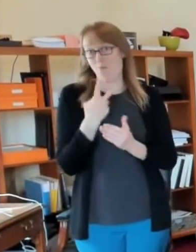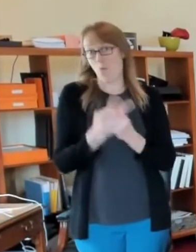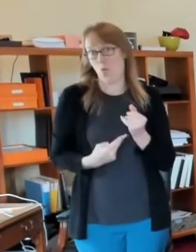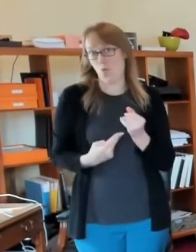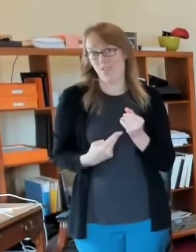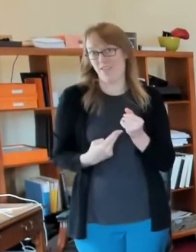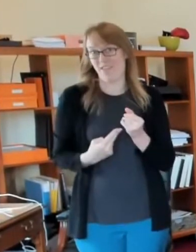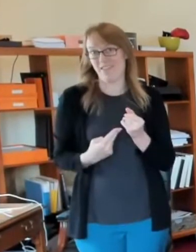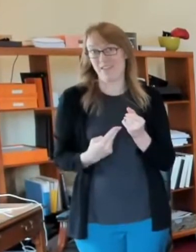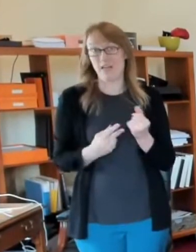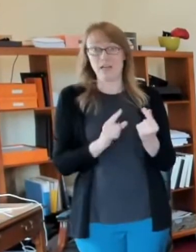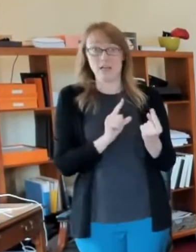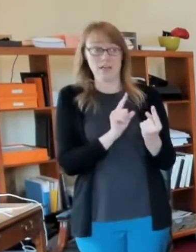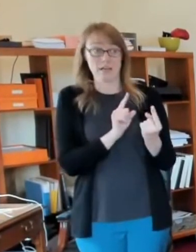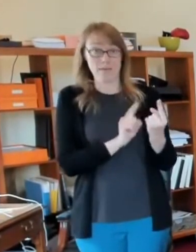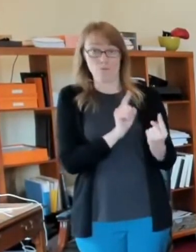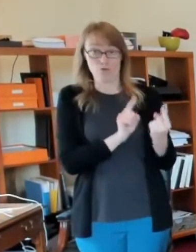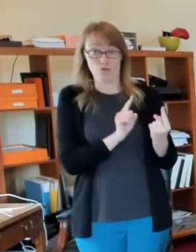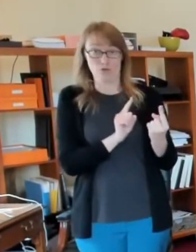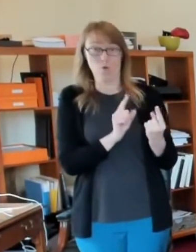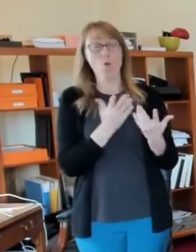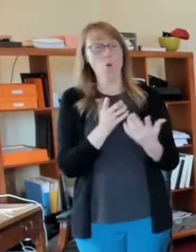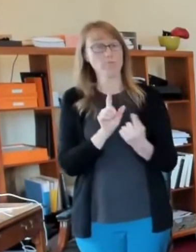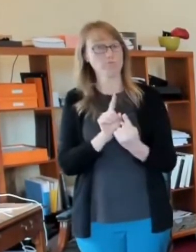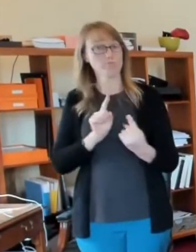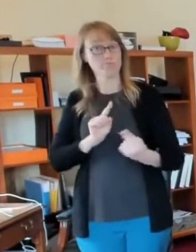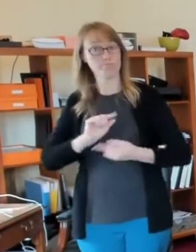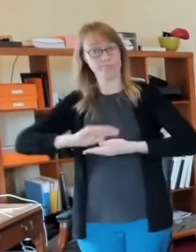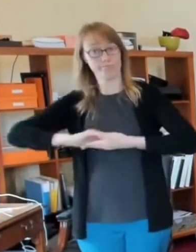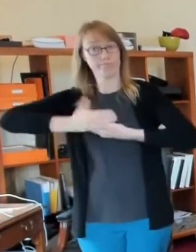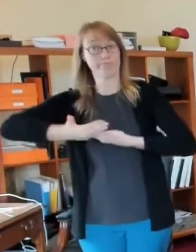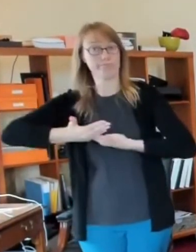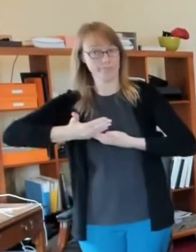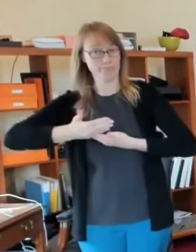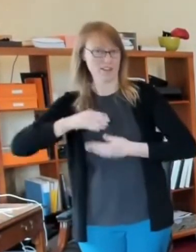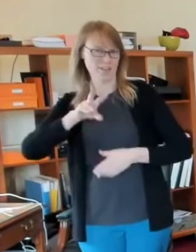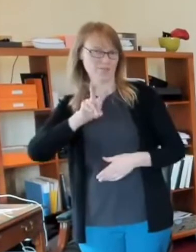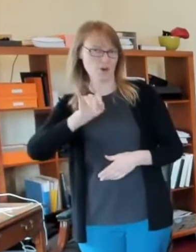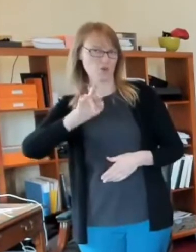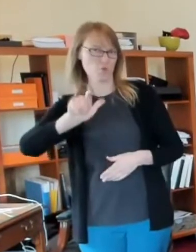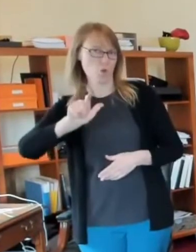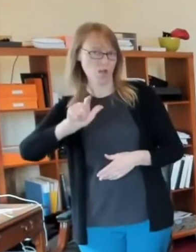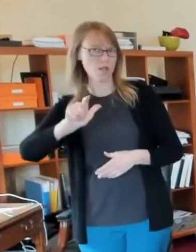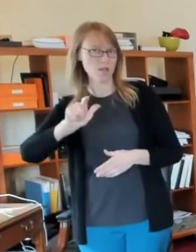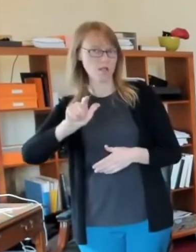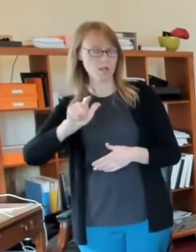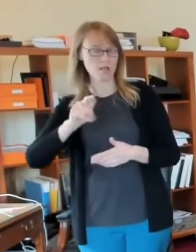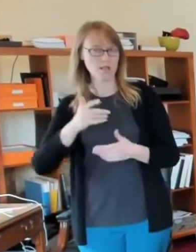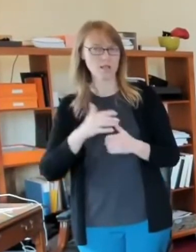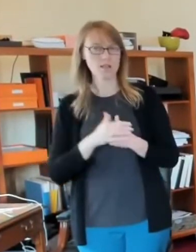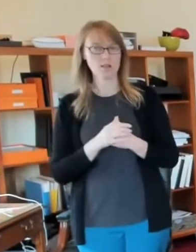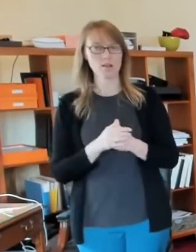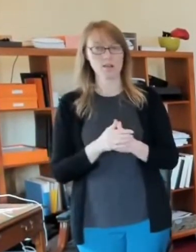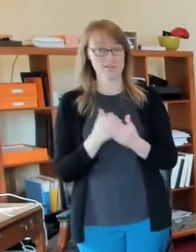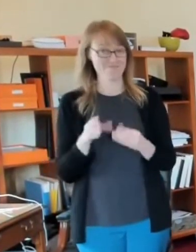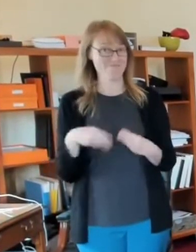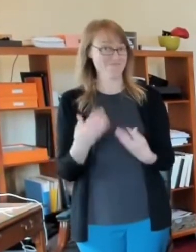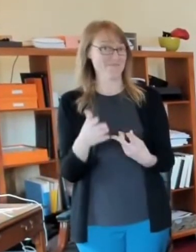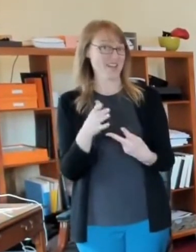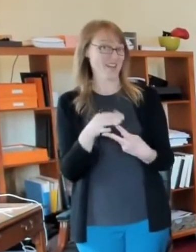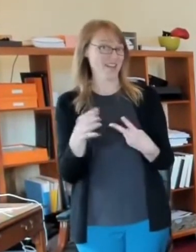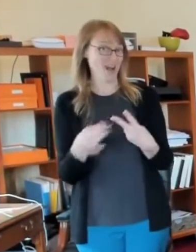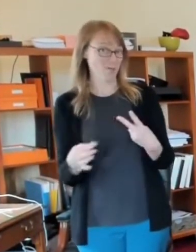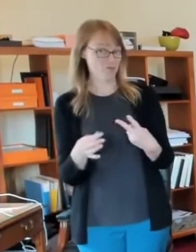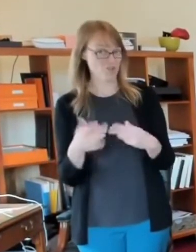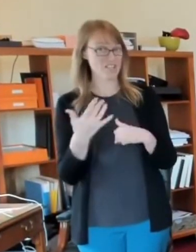virtual learning available to students, and of course that really means to parents who have to make these